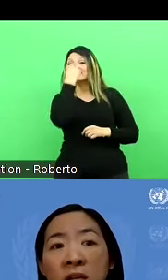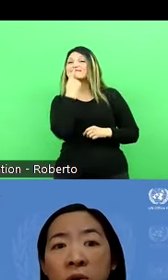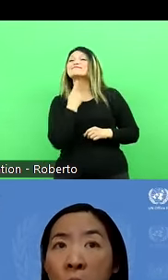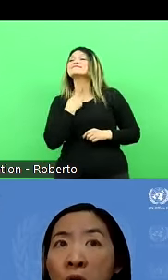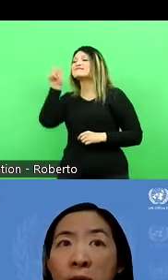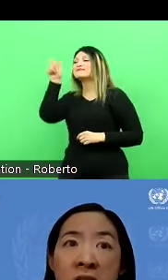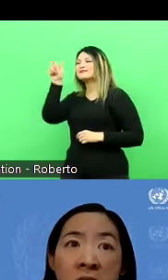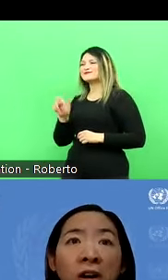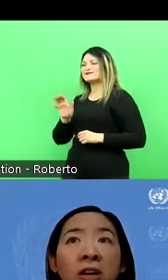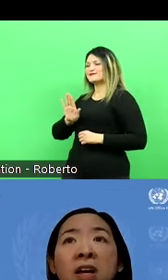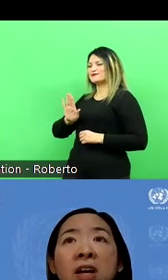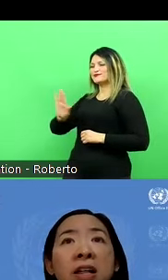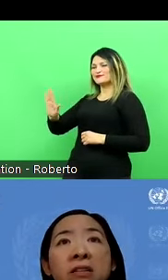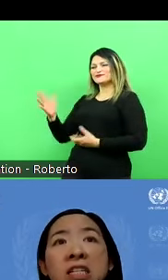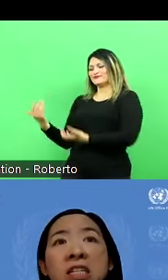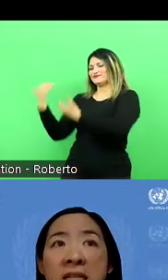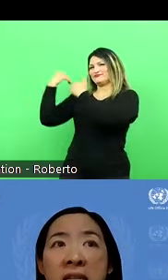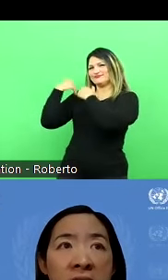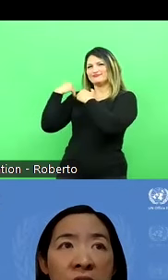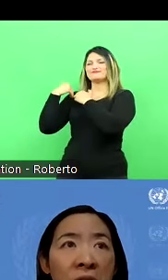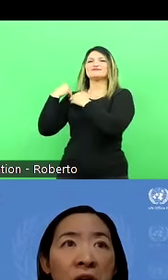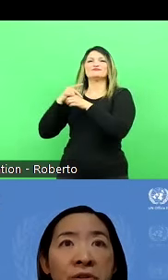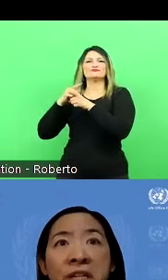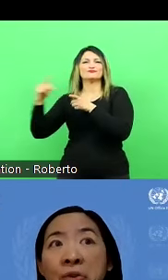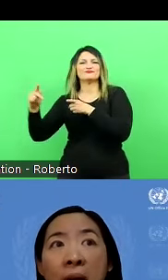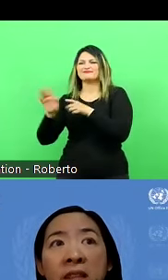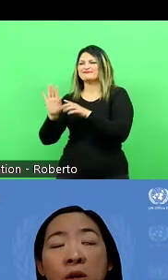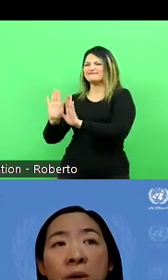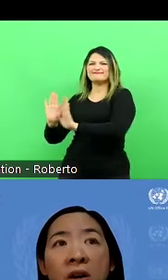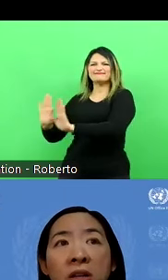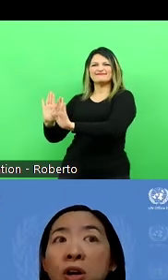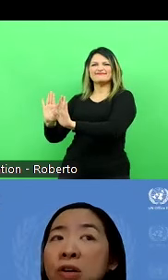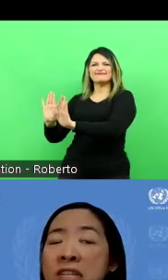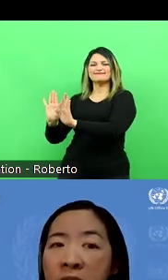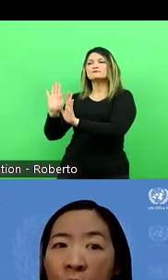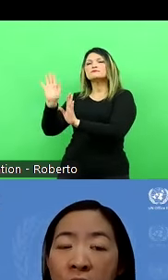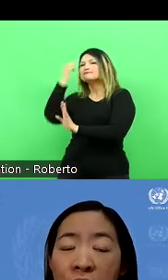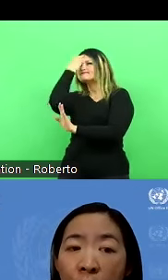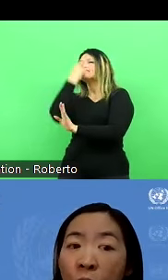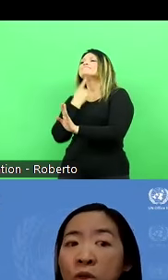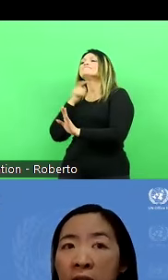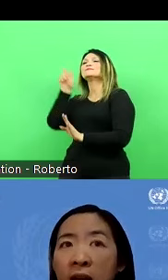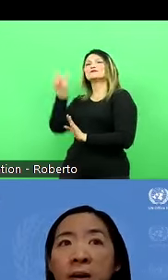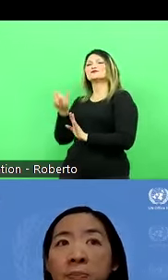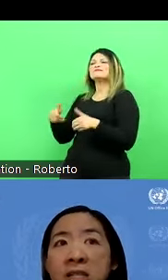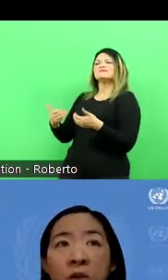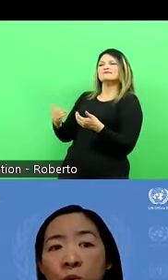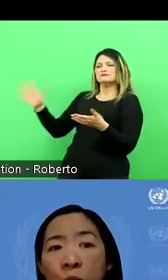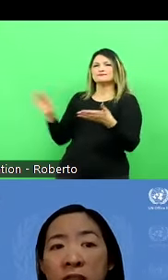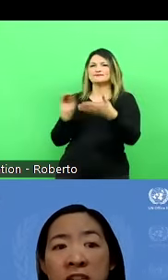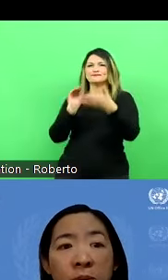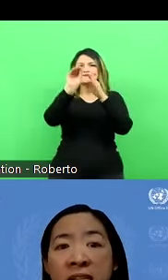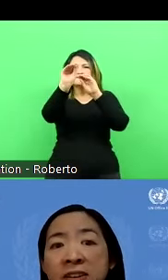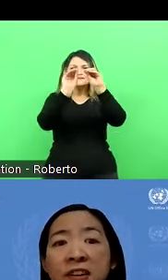your local governments are. There are spaces that you can also describe a little bit on the current situation of what you think person